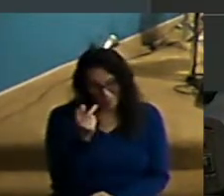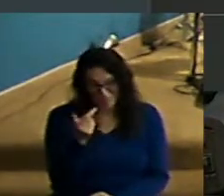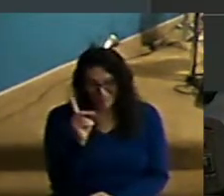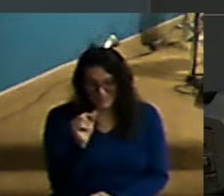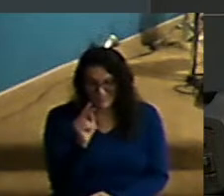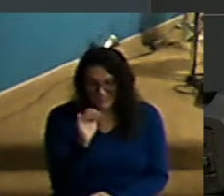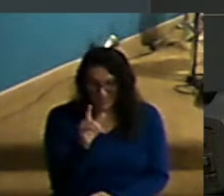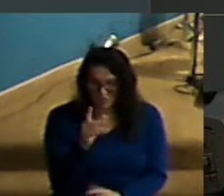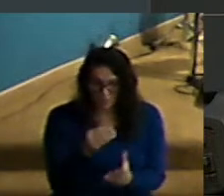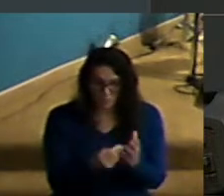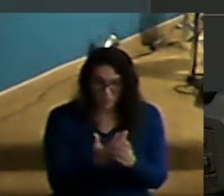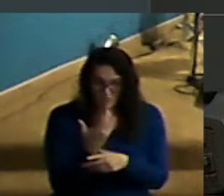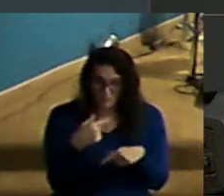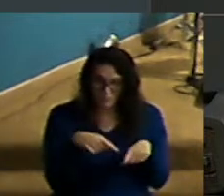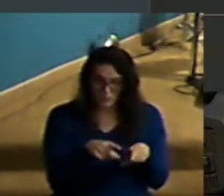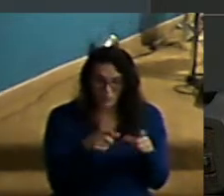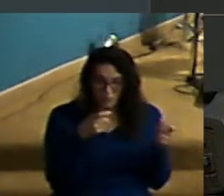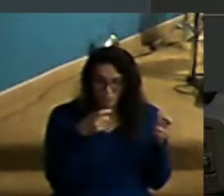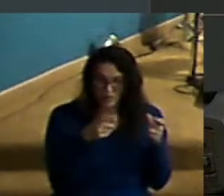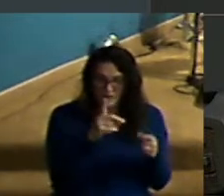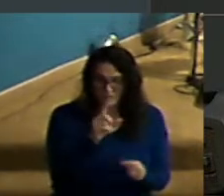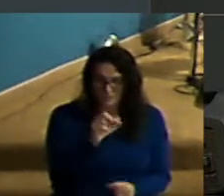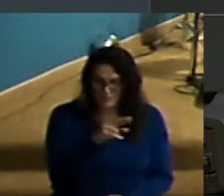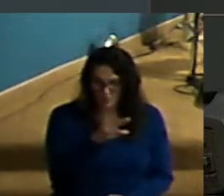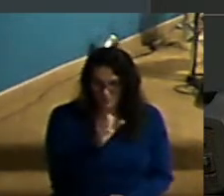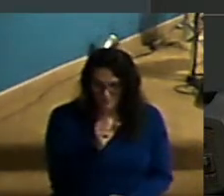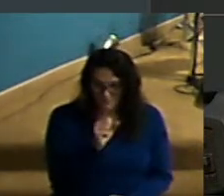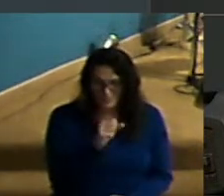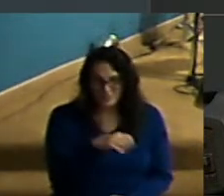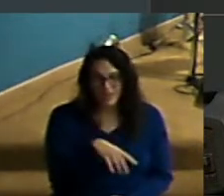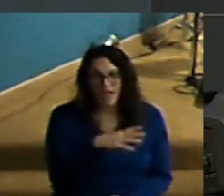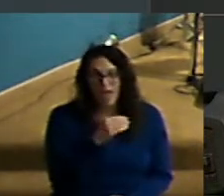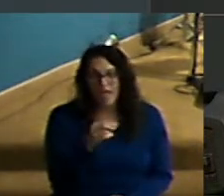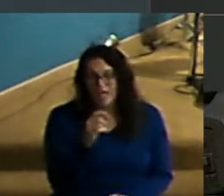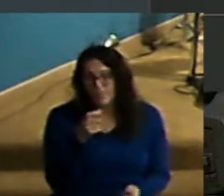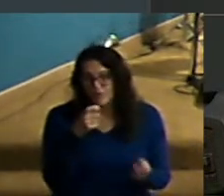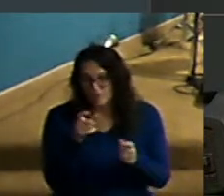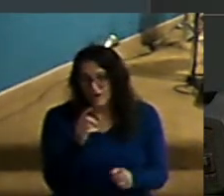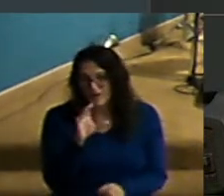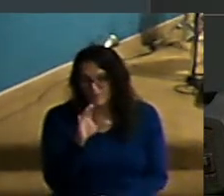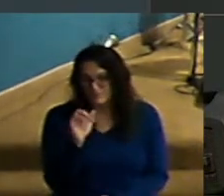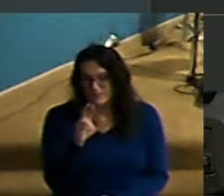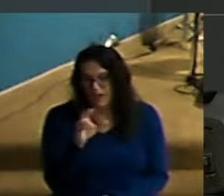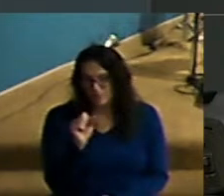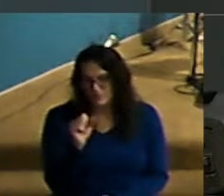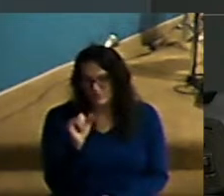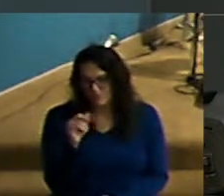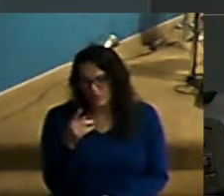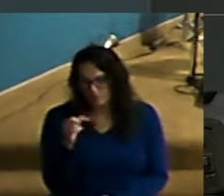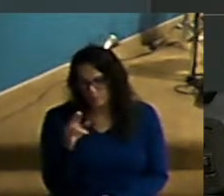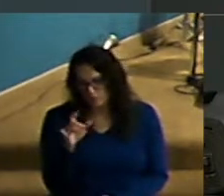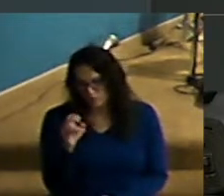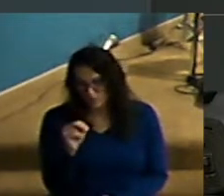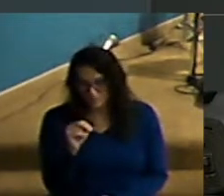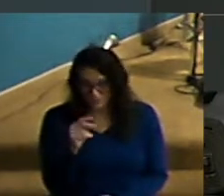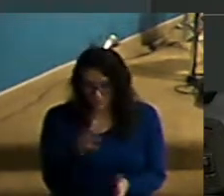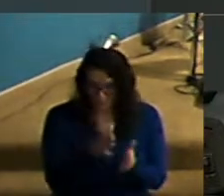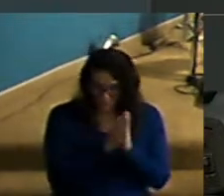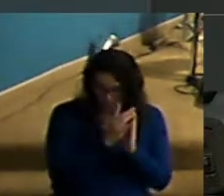prospered during the reign of Darius and the reign of Cyrus the Persian. Pray for the